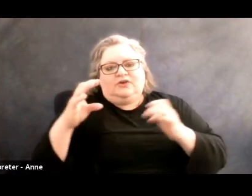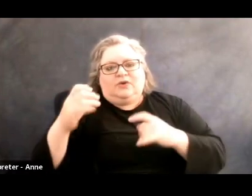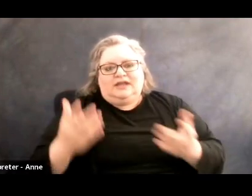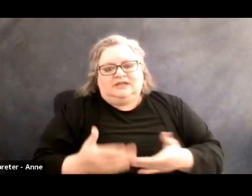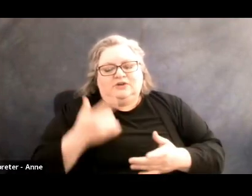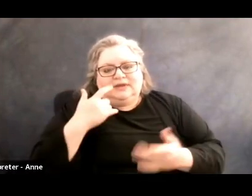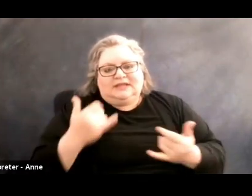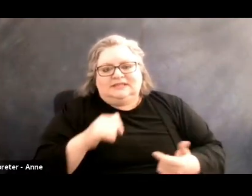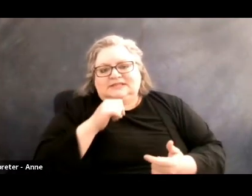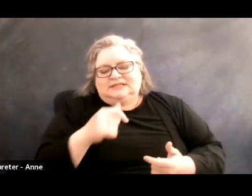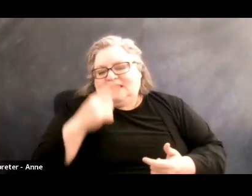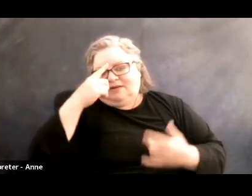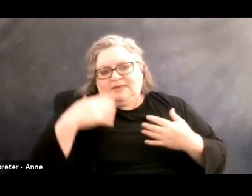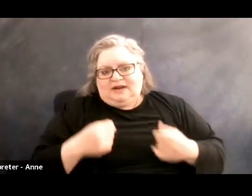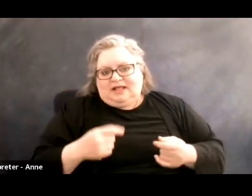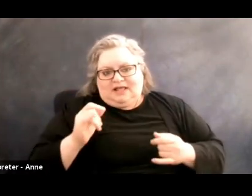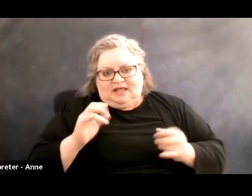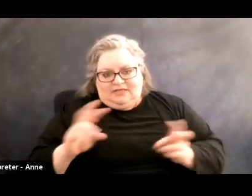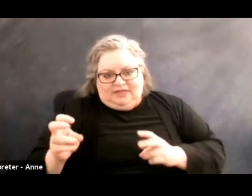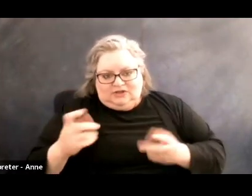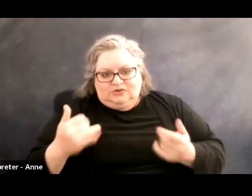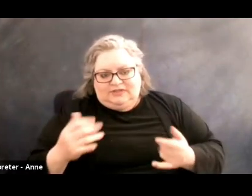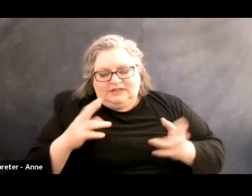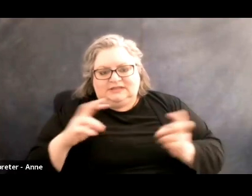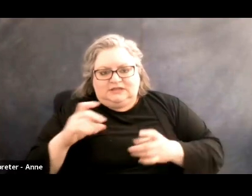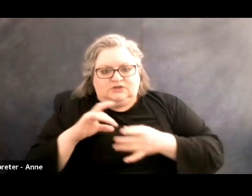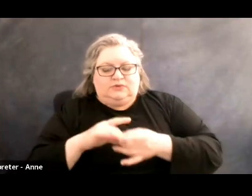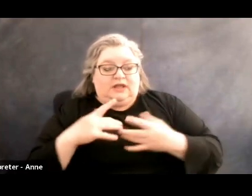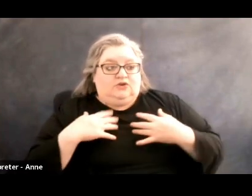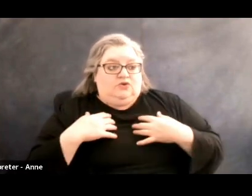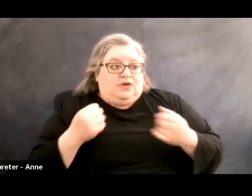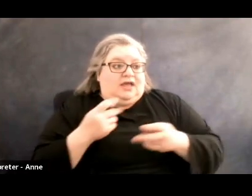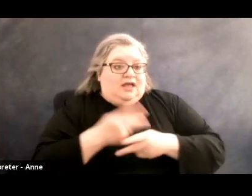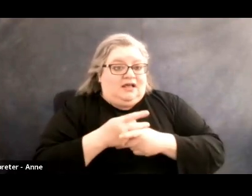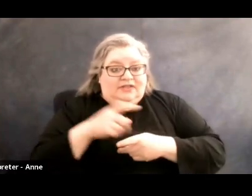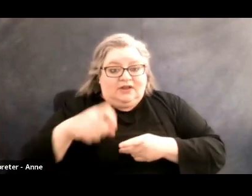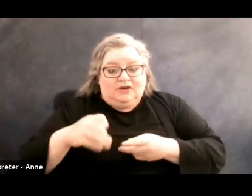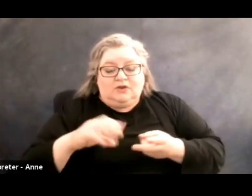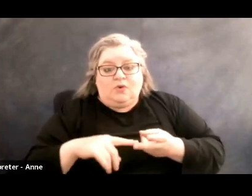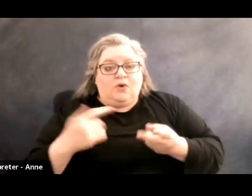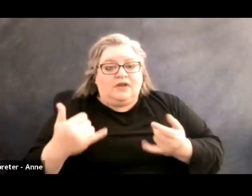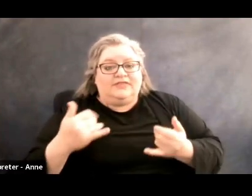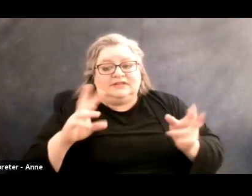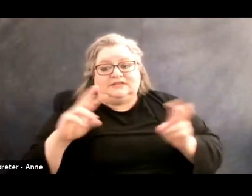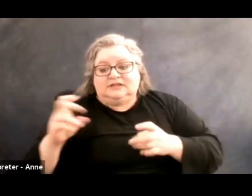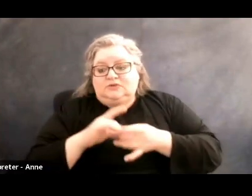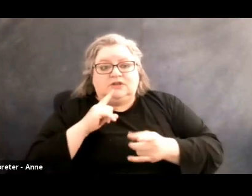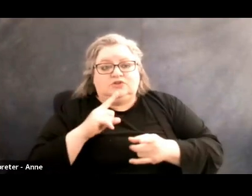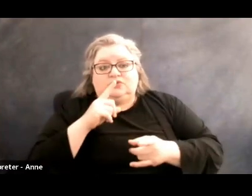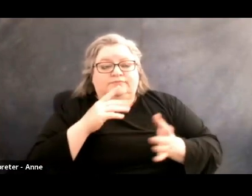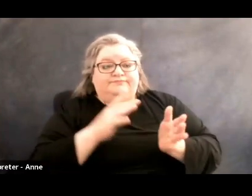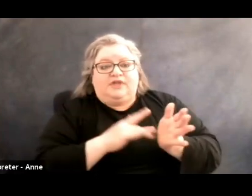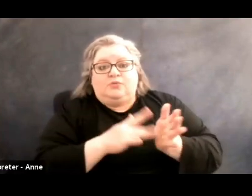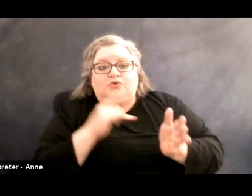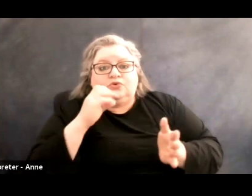this is not a mental health issue. This is an issue that is related to a healthcare need, or this is an issue related to abuse or neglect. So how do you